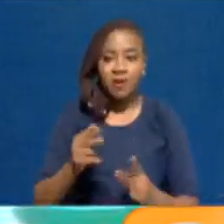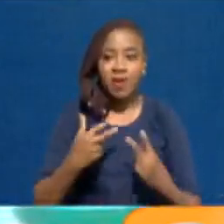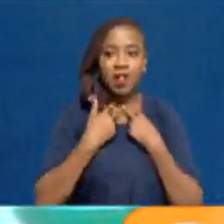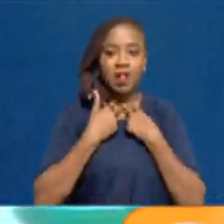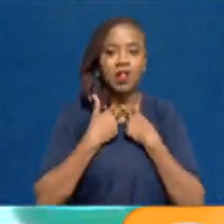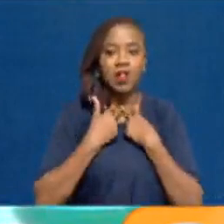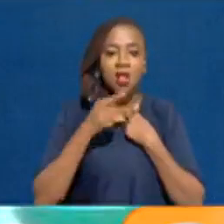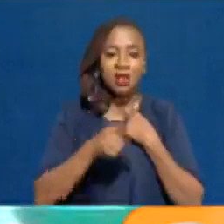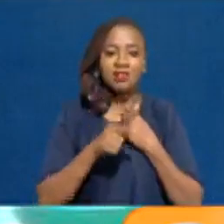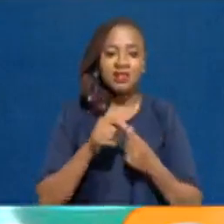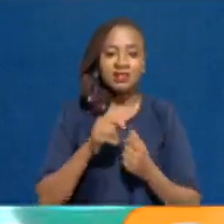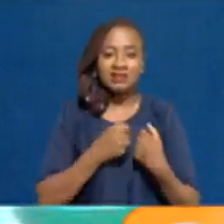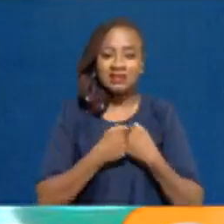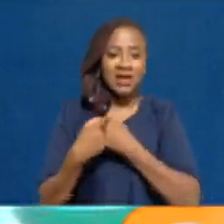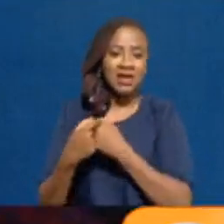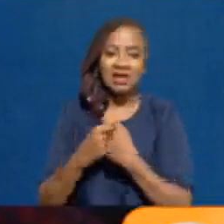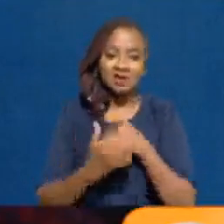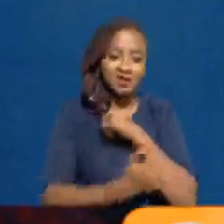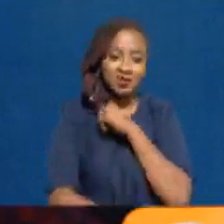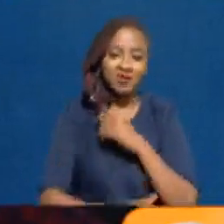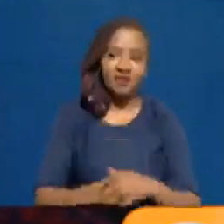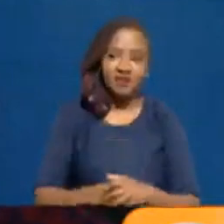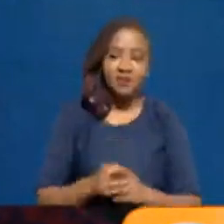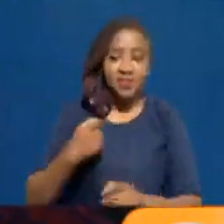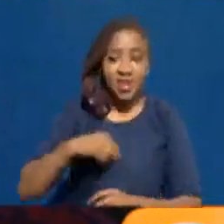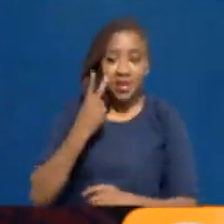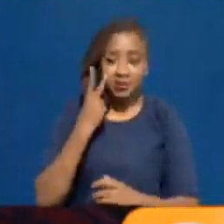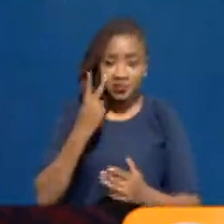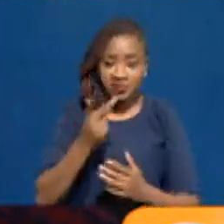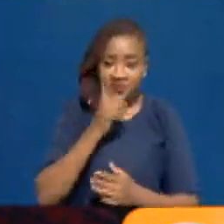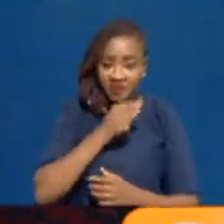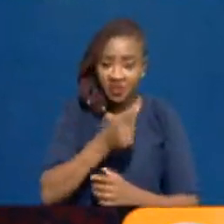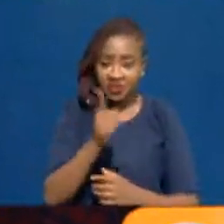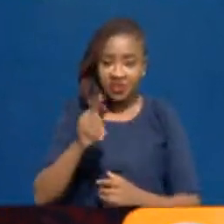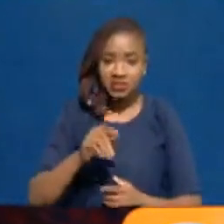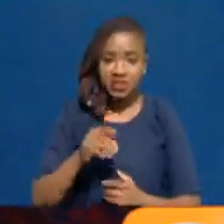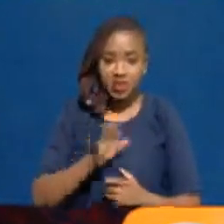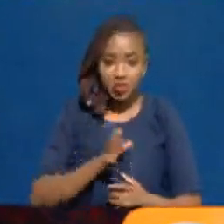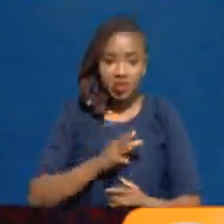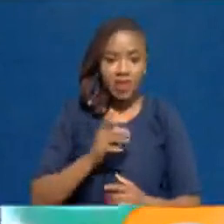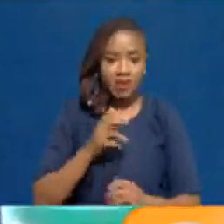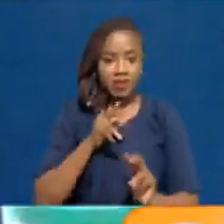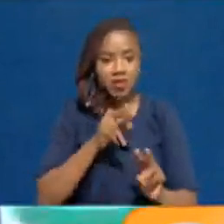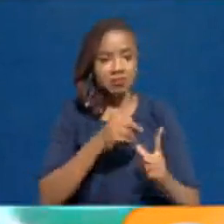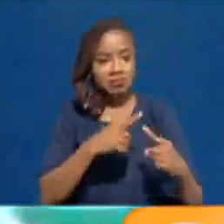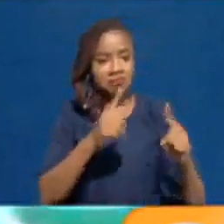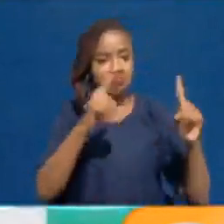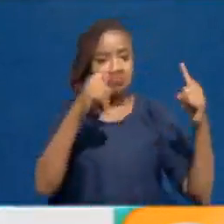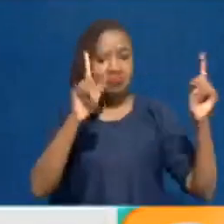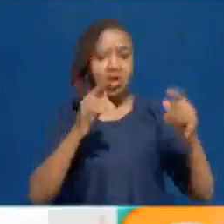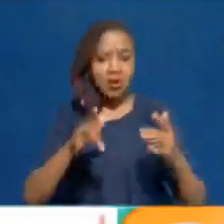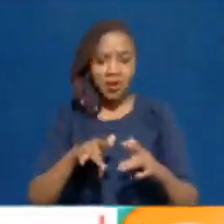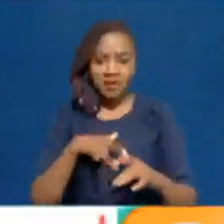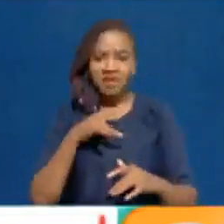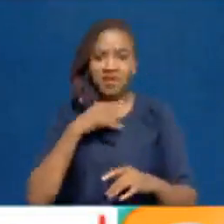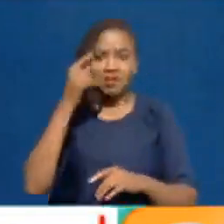a vicious cycle of poverty. Witnessing the growth of Joyful Women have enabled me to reflect at